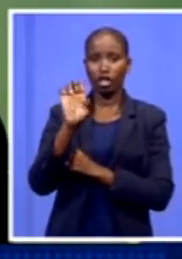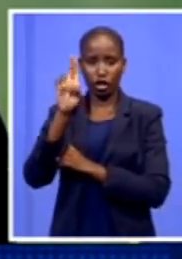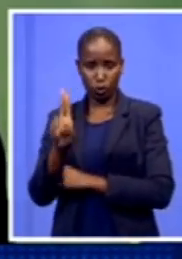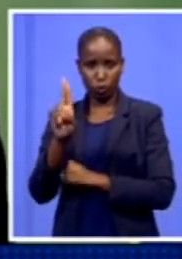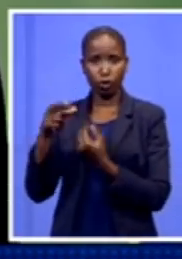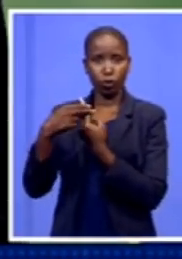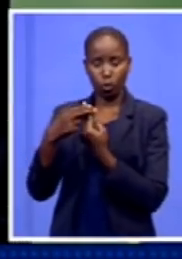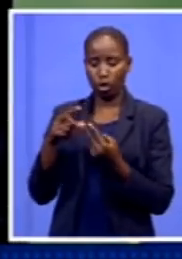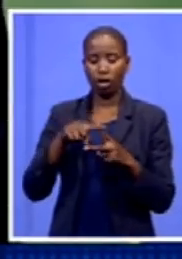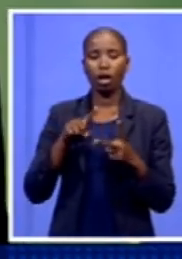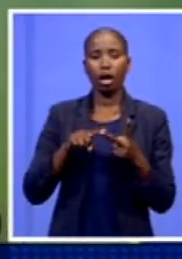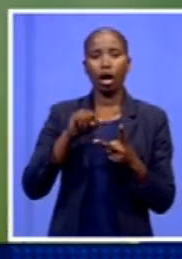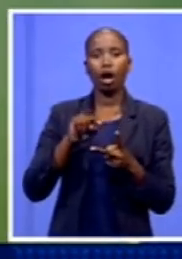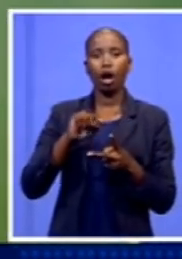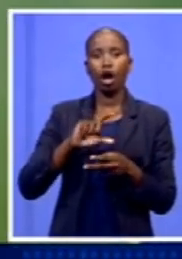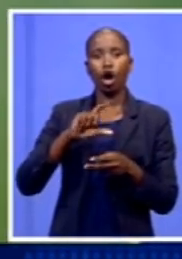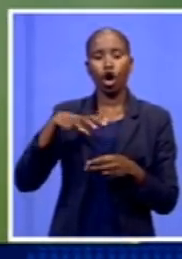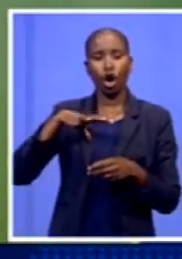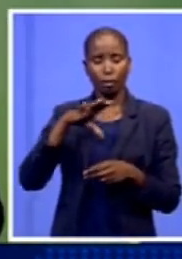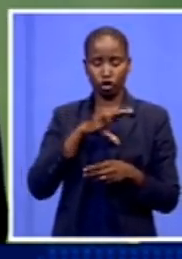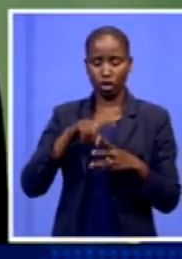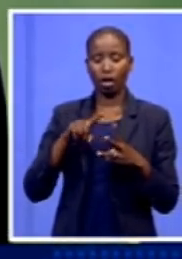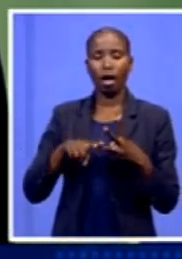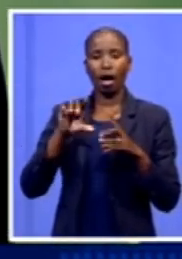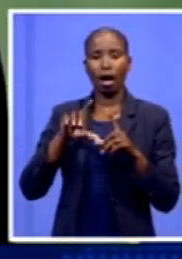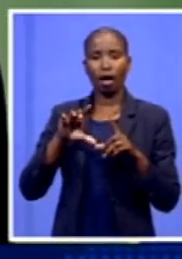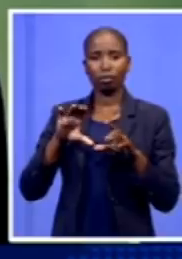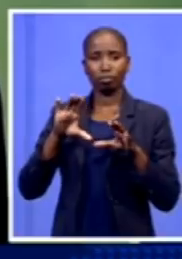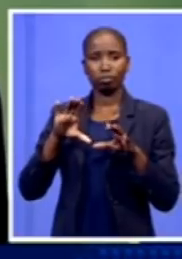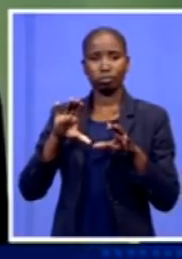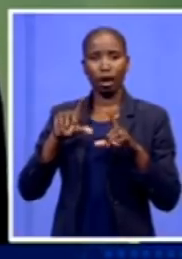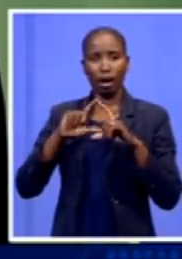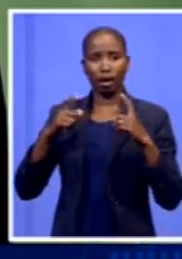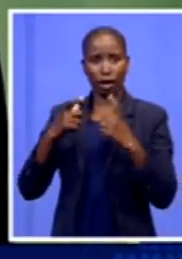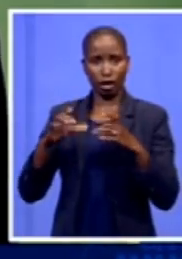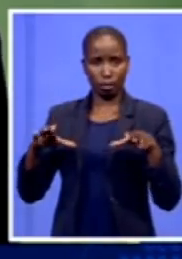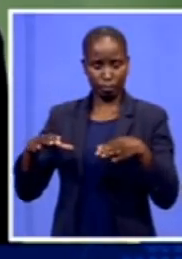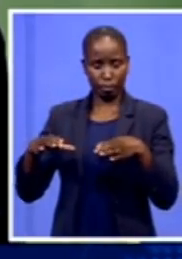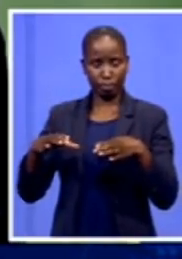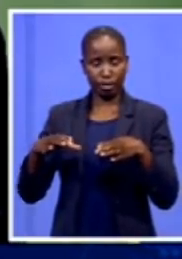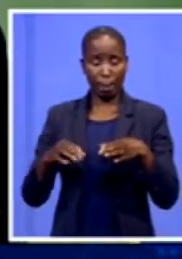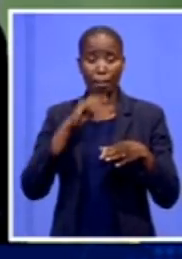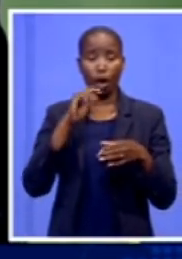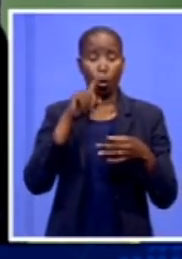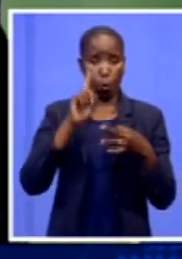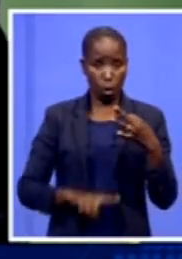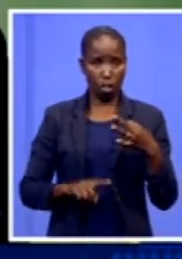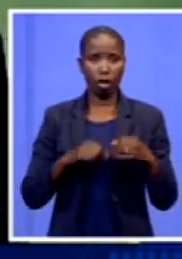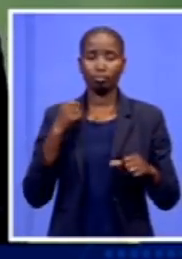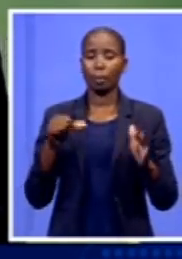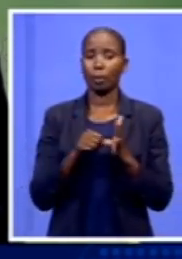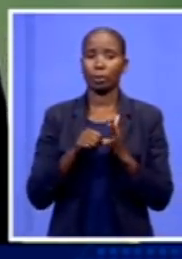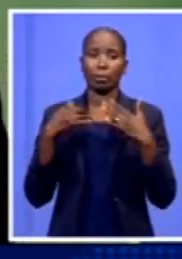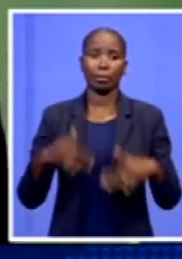European Council have all been essential in bringing us to this point. So I'd like to